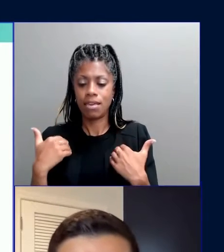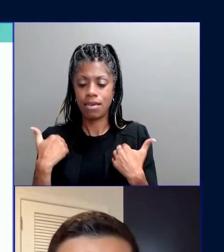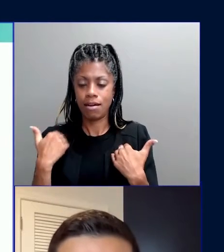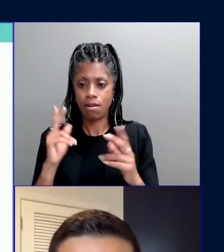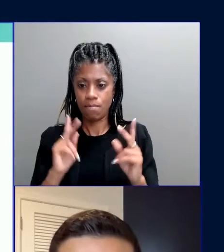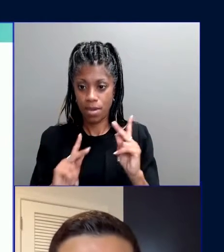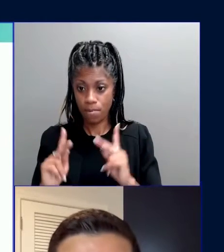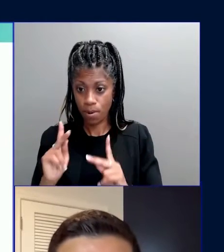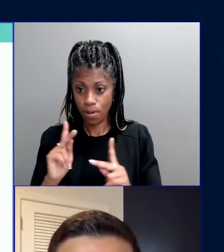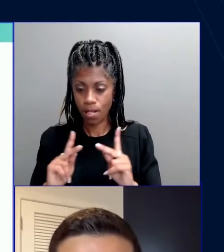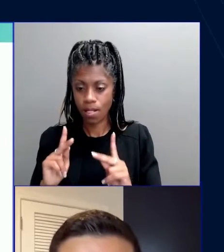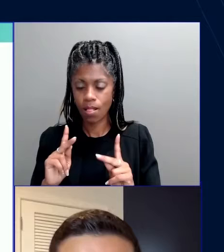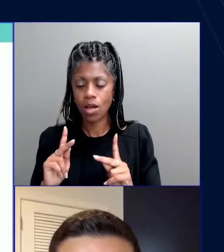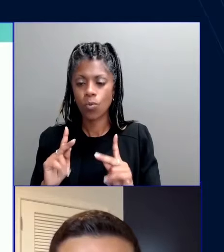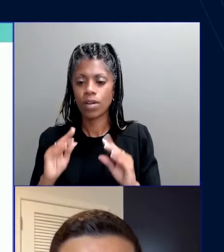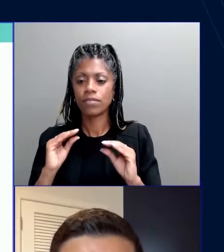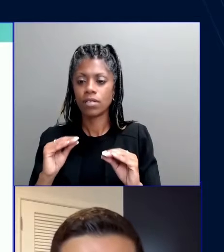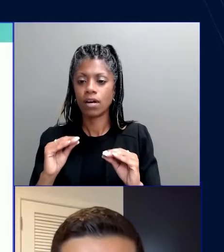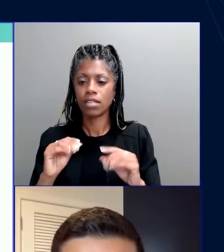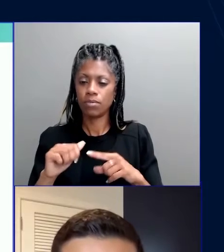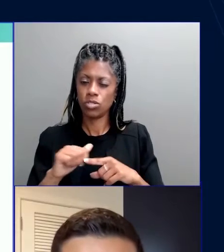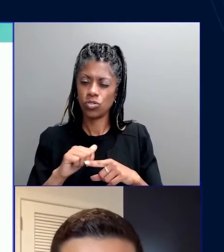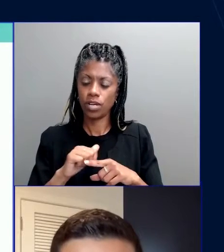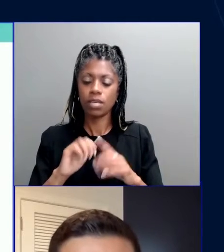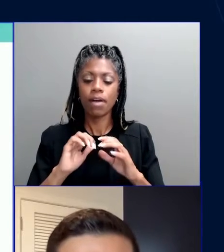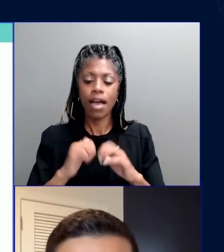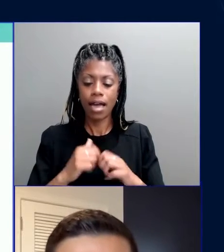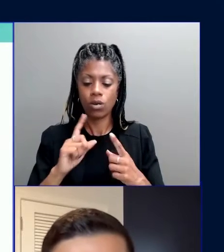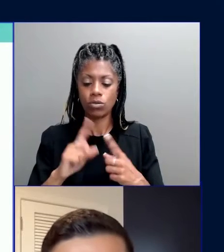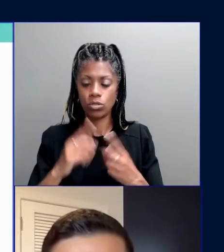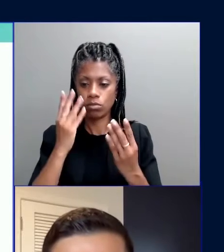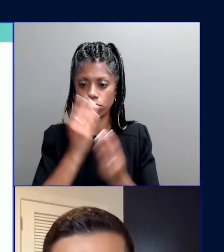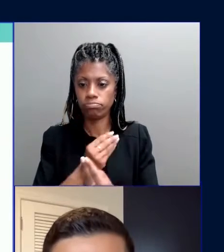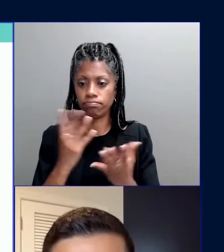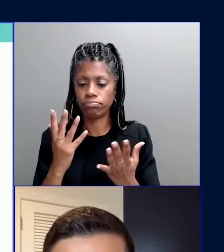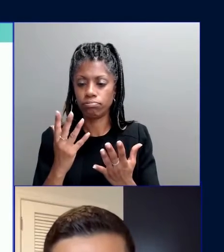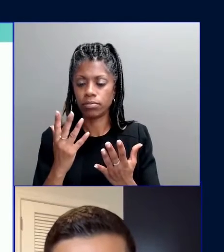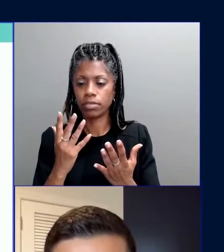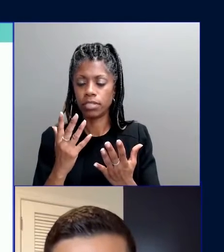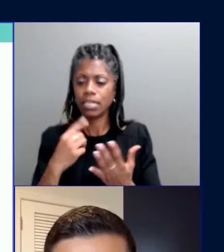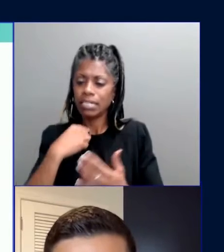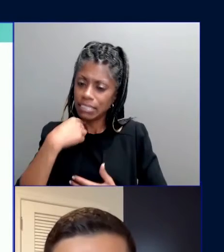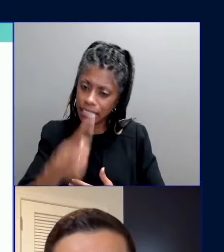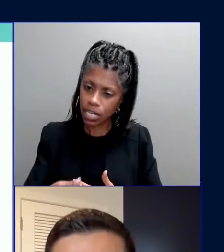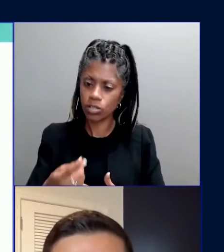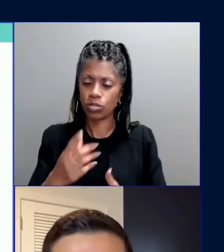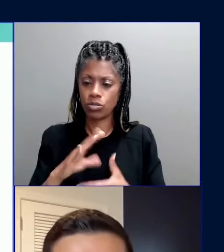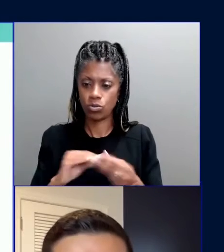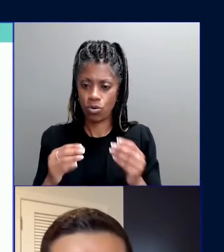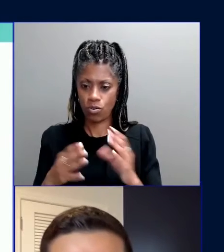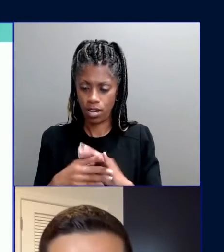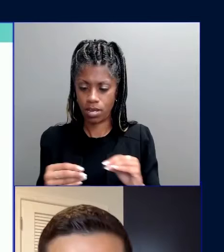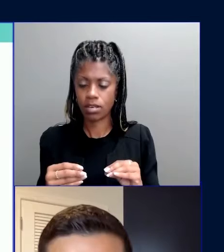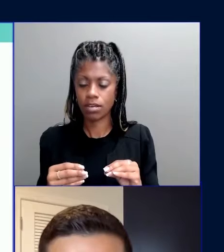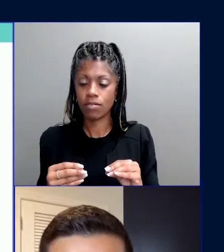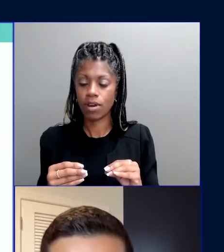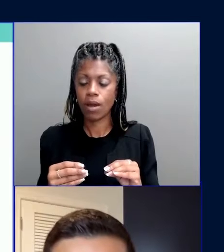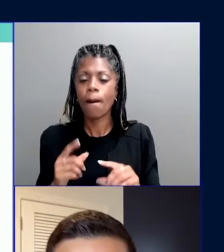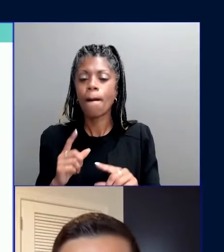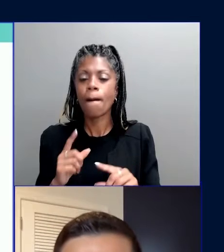done amicus briefs at the Supreme Court in the past, but we knew we had to think outside the box. We had to come up with something